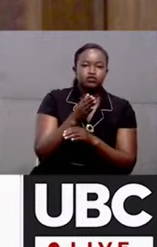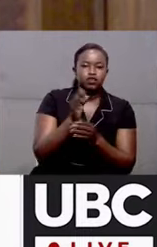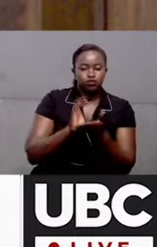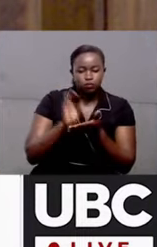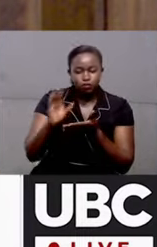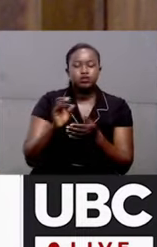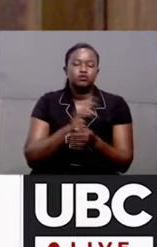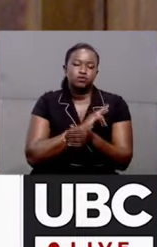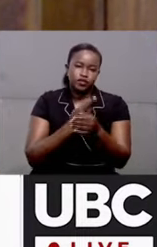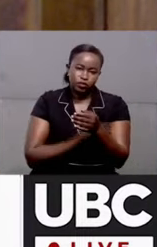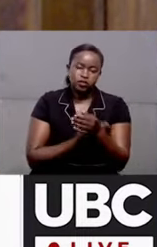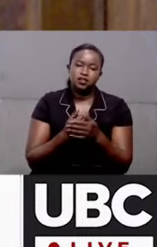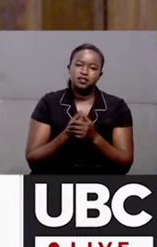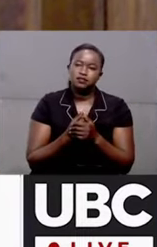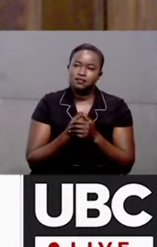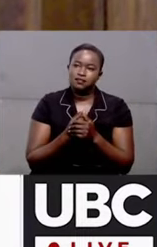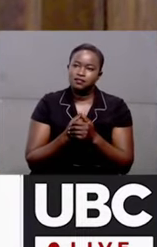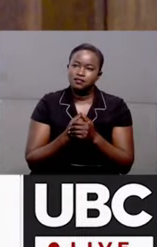resources.